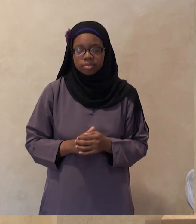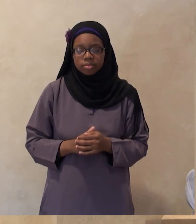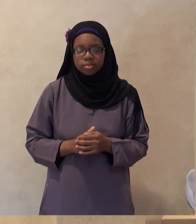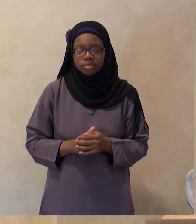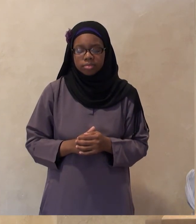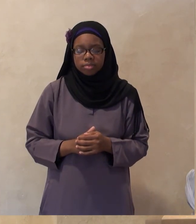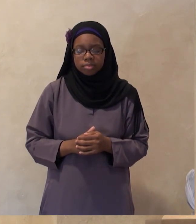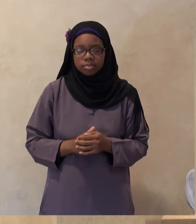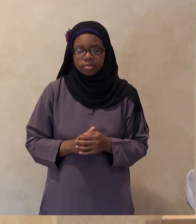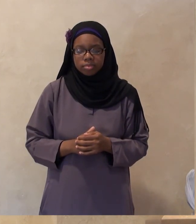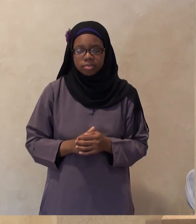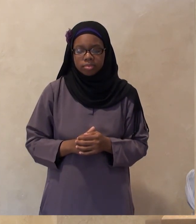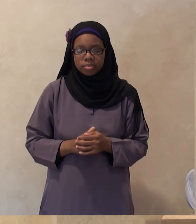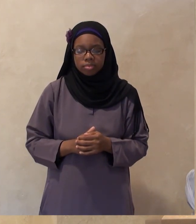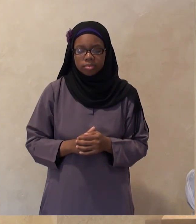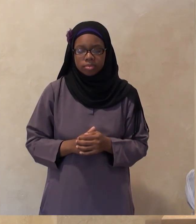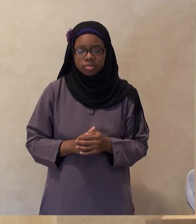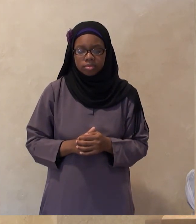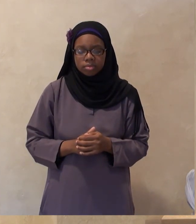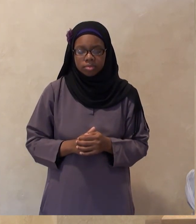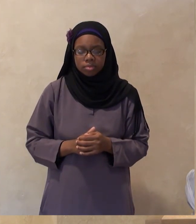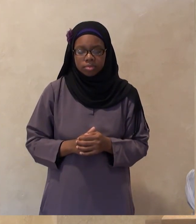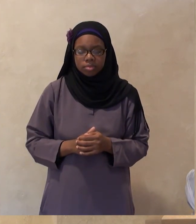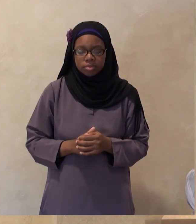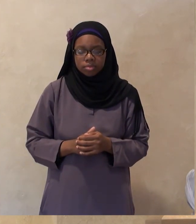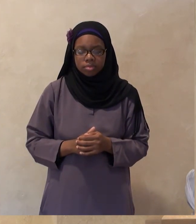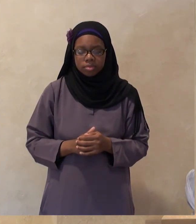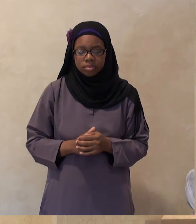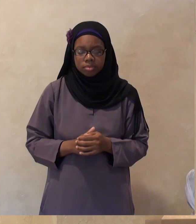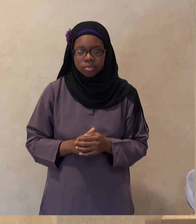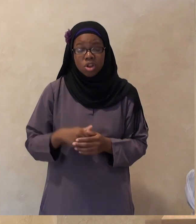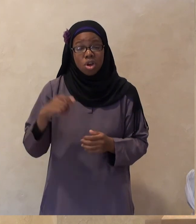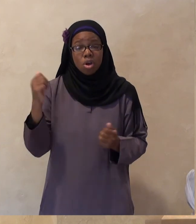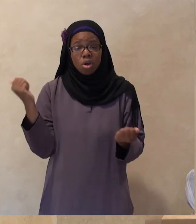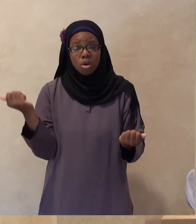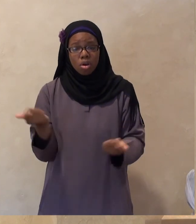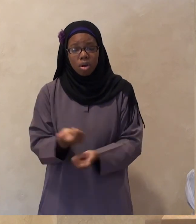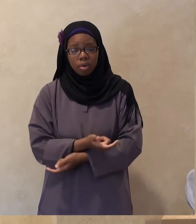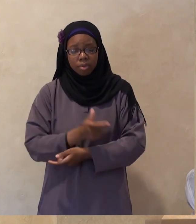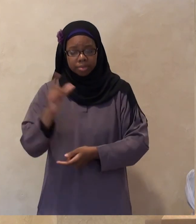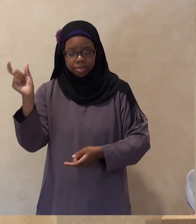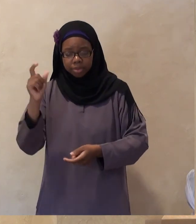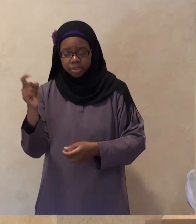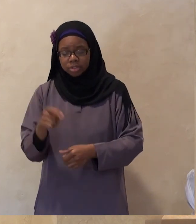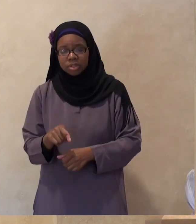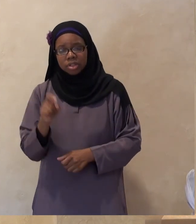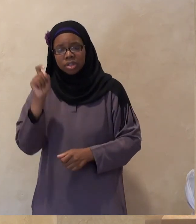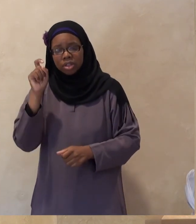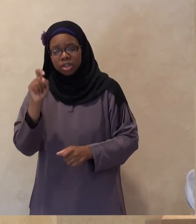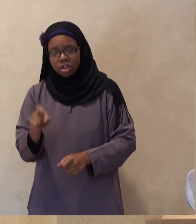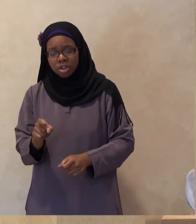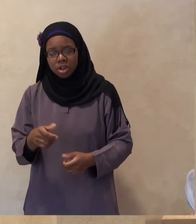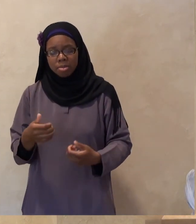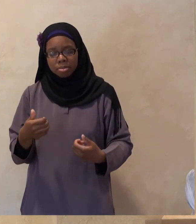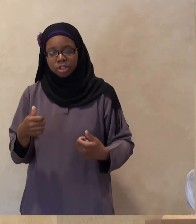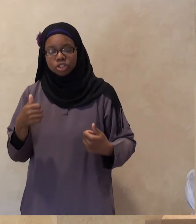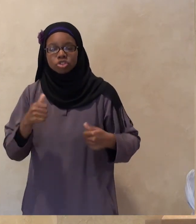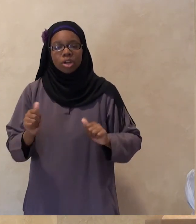of Shaban, all the believers are obligated to exert themselves in the preparation of